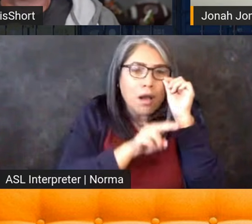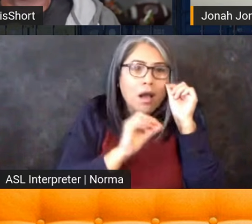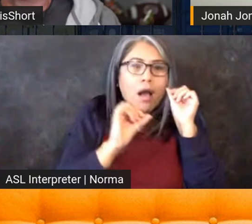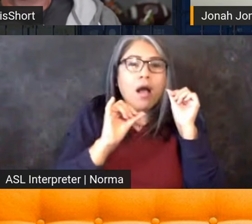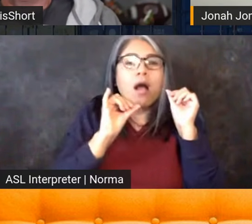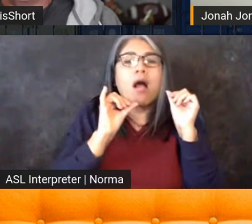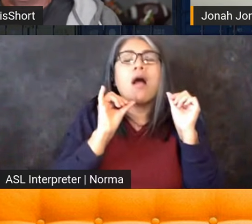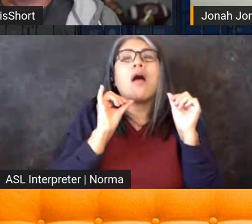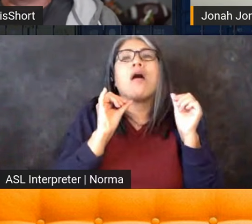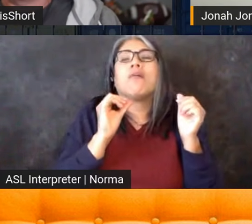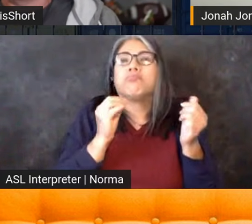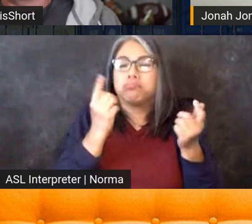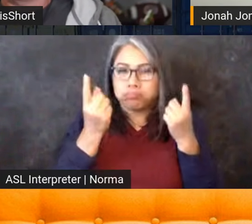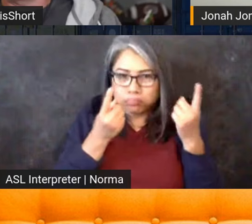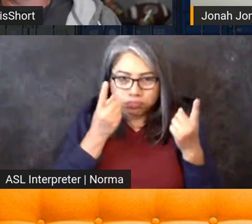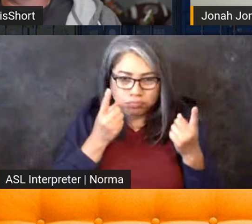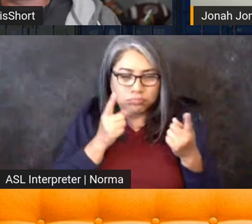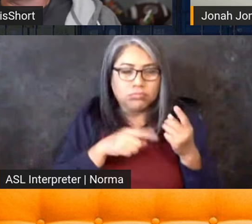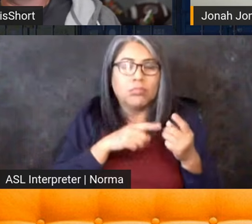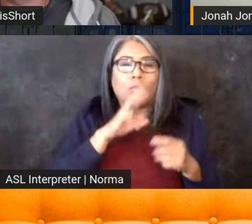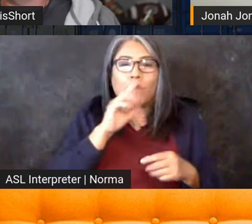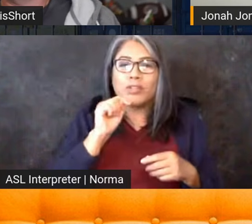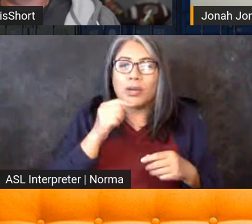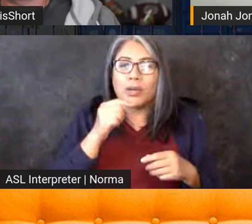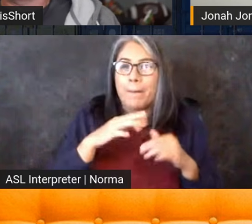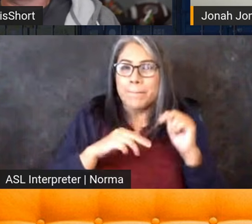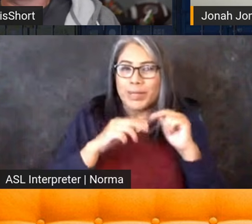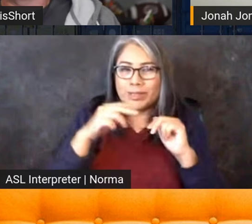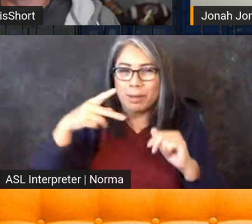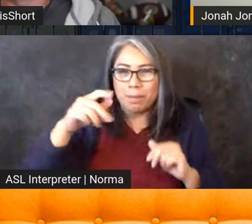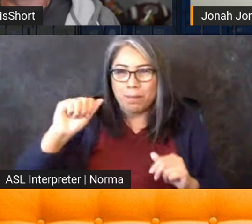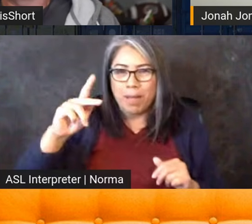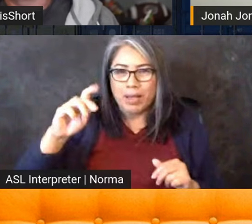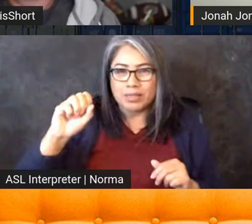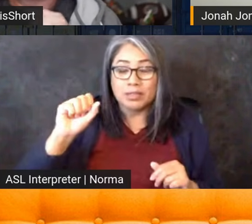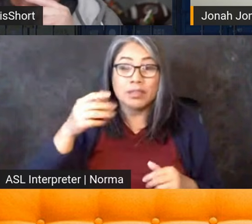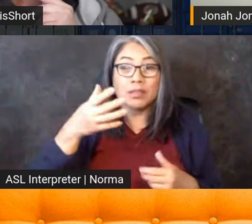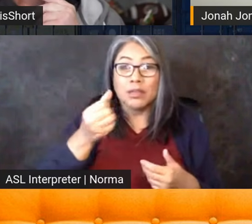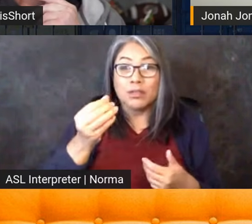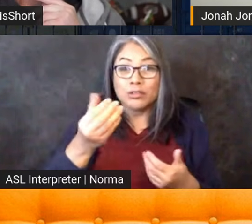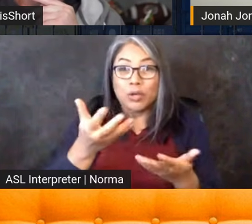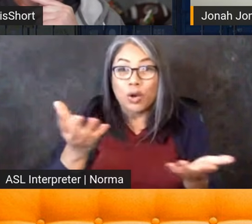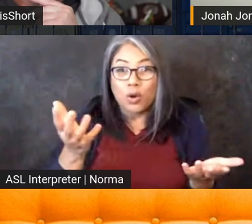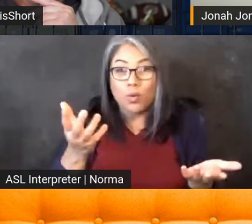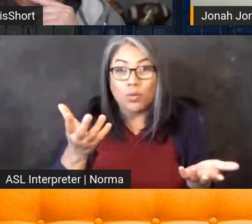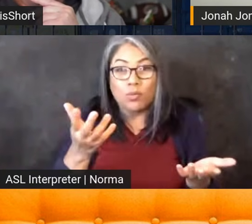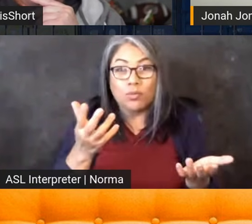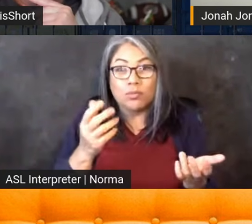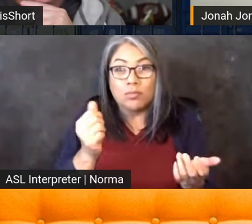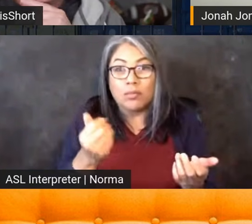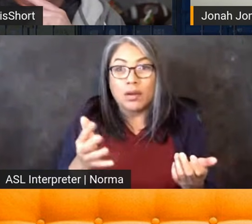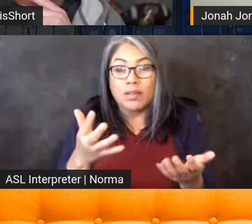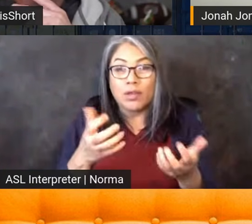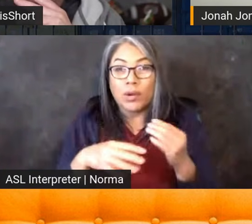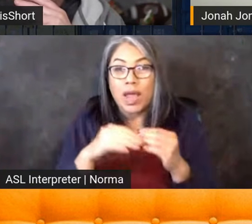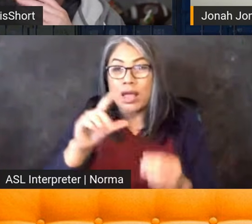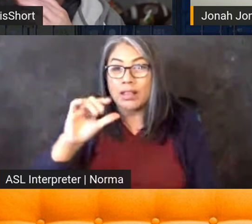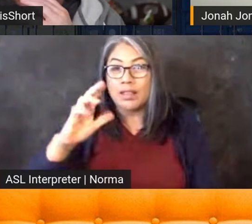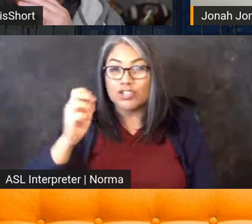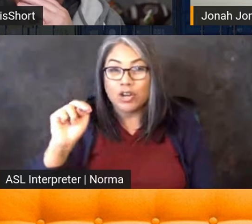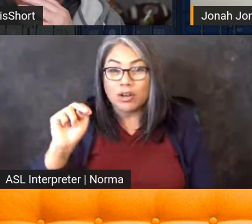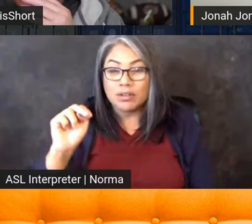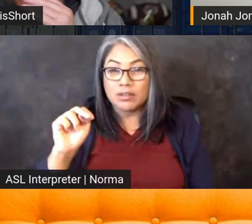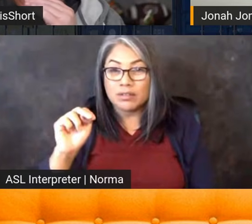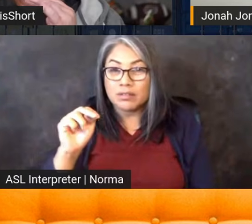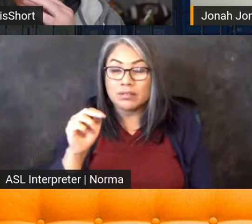packages. Lee-Chan, is there anything else you want to add to this, or? Nope. We are happy to answer